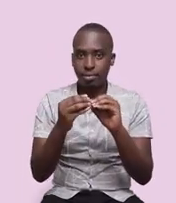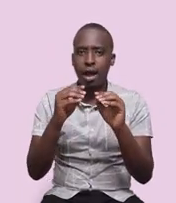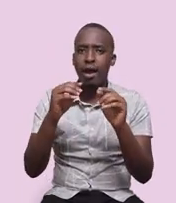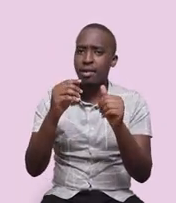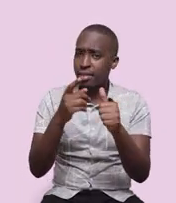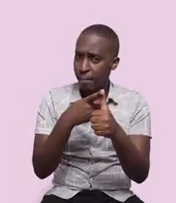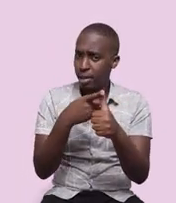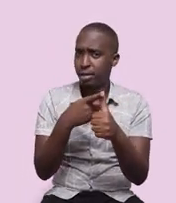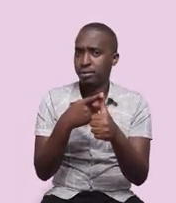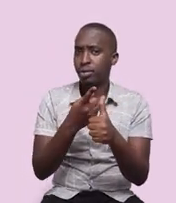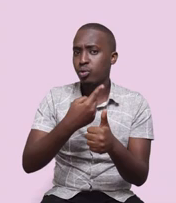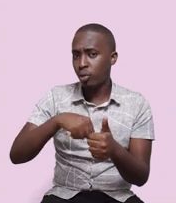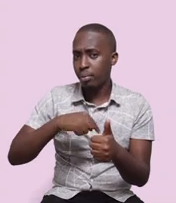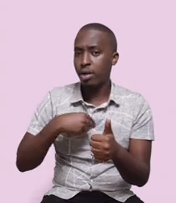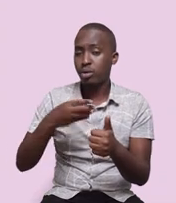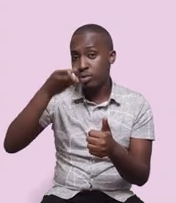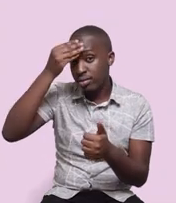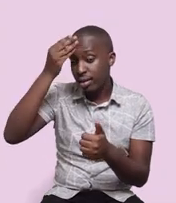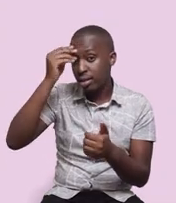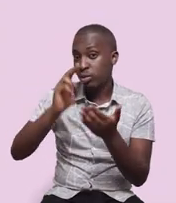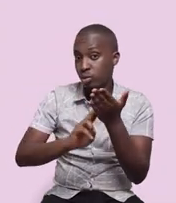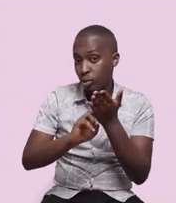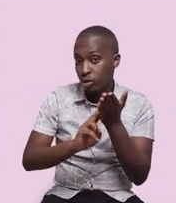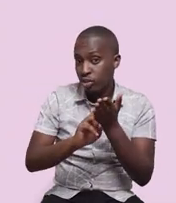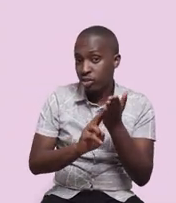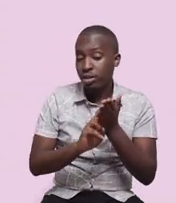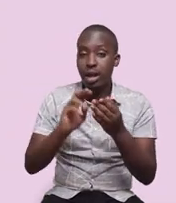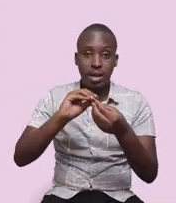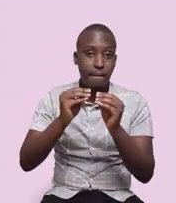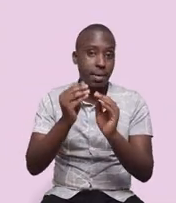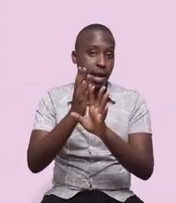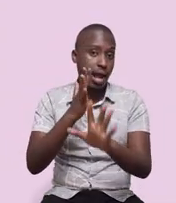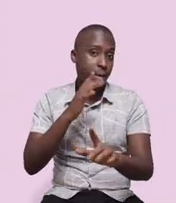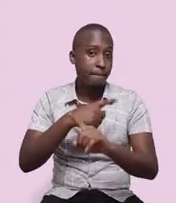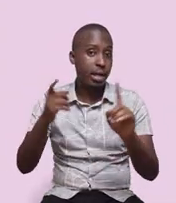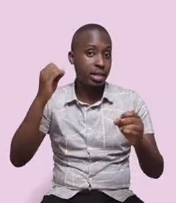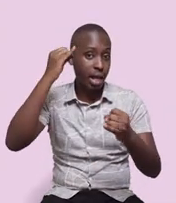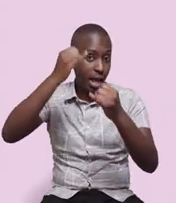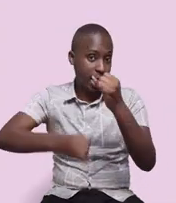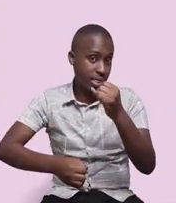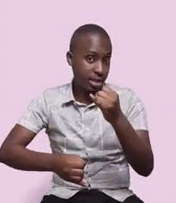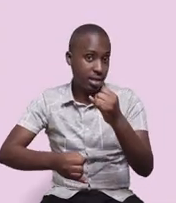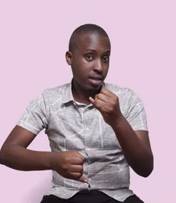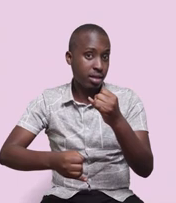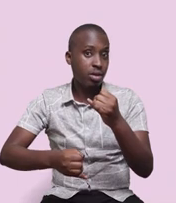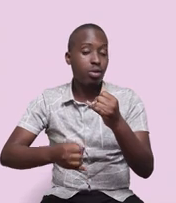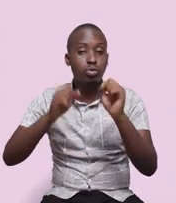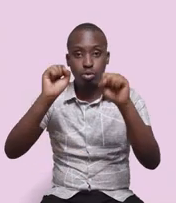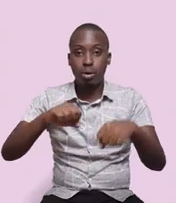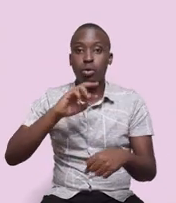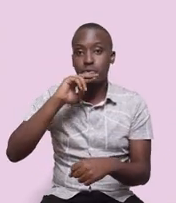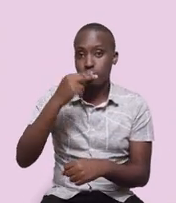At first, we will study using the number line, but by the end, we will be able